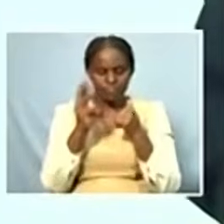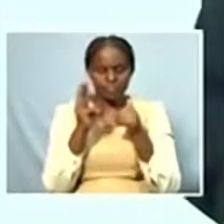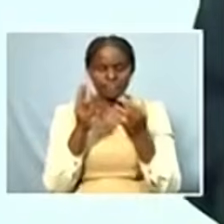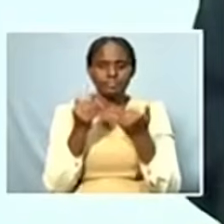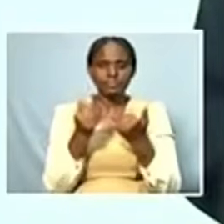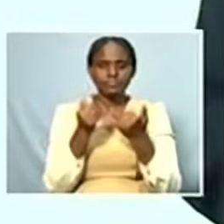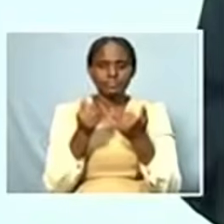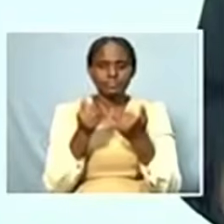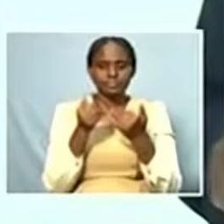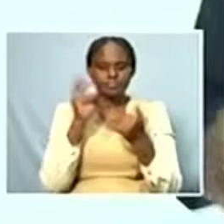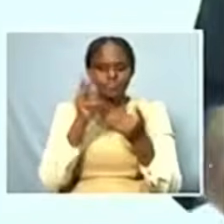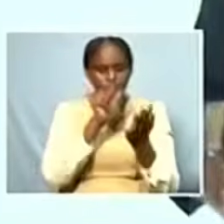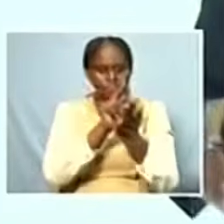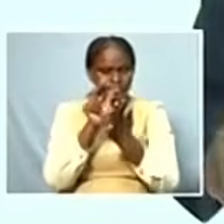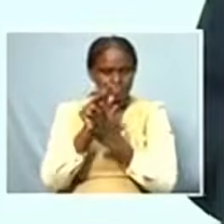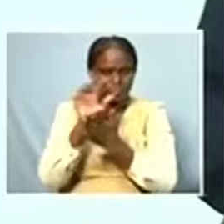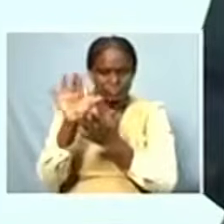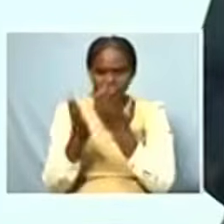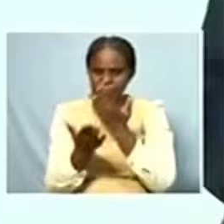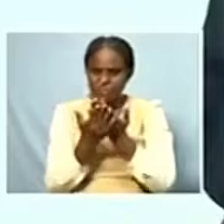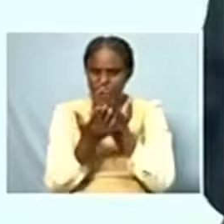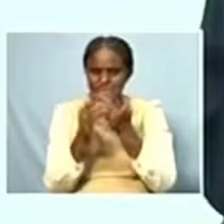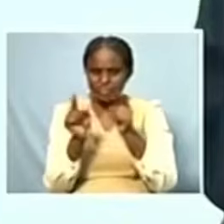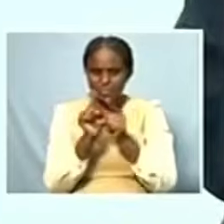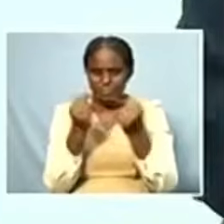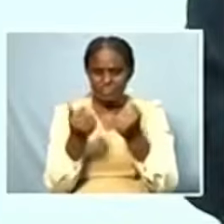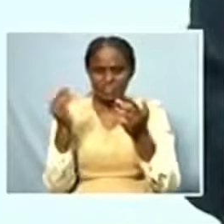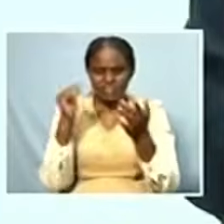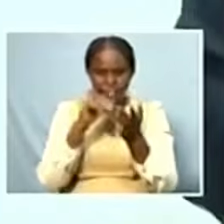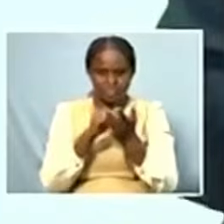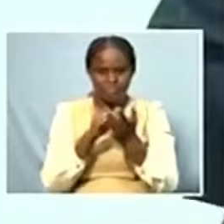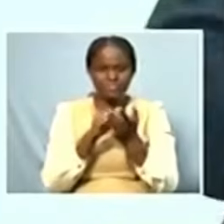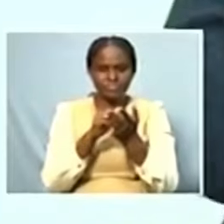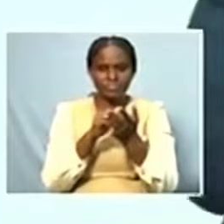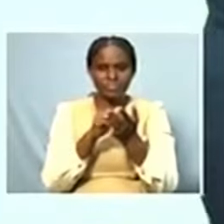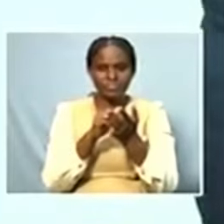to sign the addendums and then